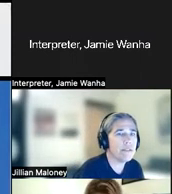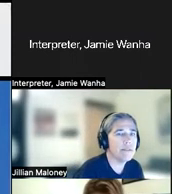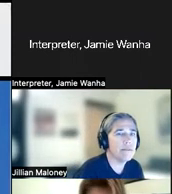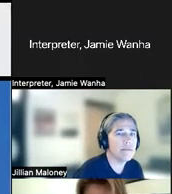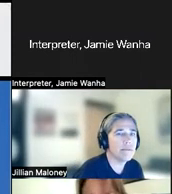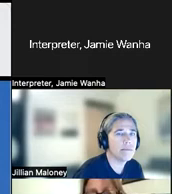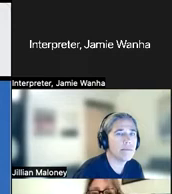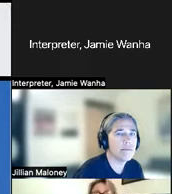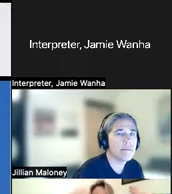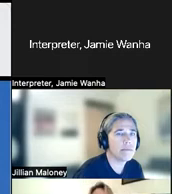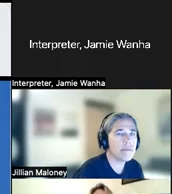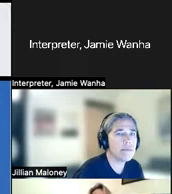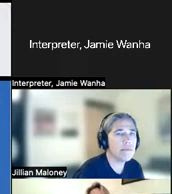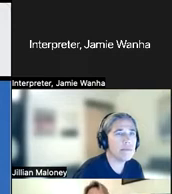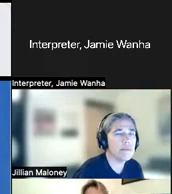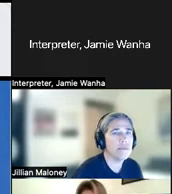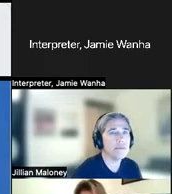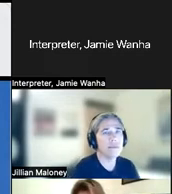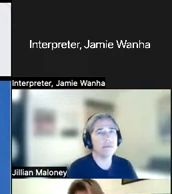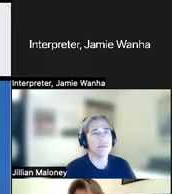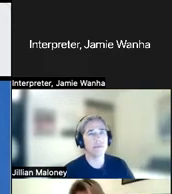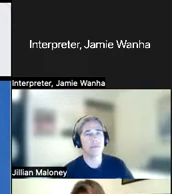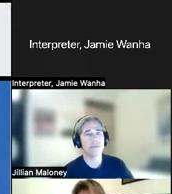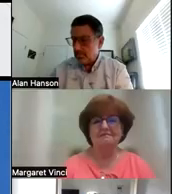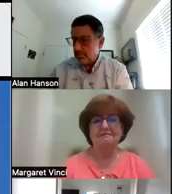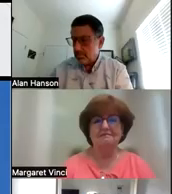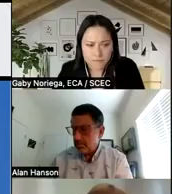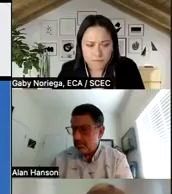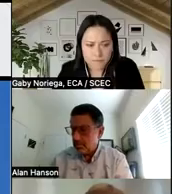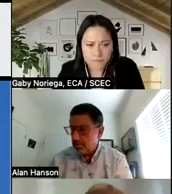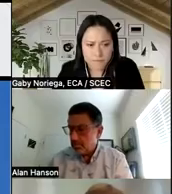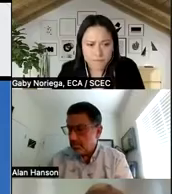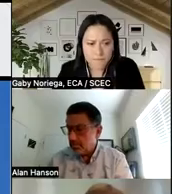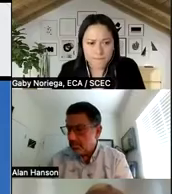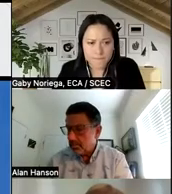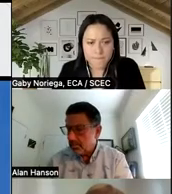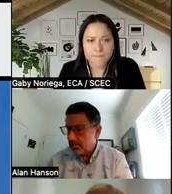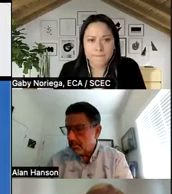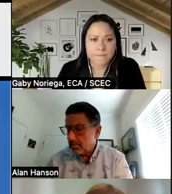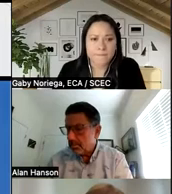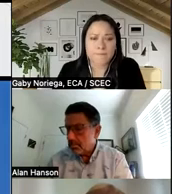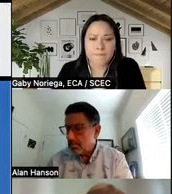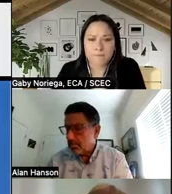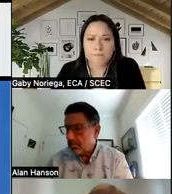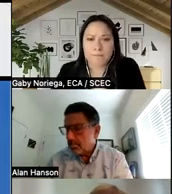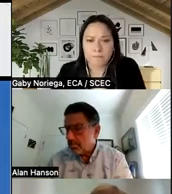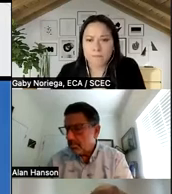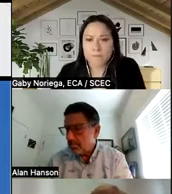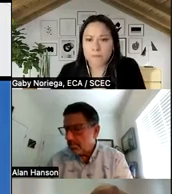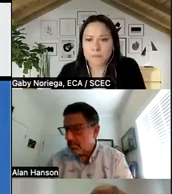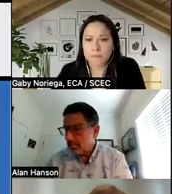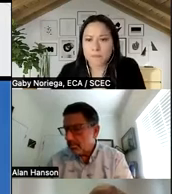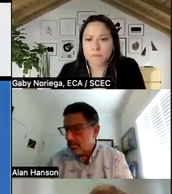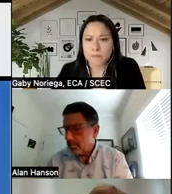Thank you very much for this invitation and for the introduction. What I'm going to present is really a really, really, really overview,